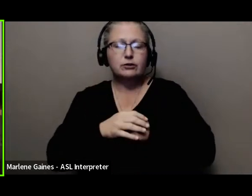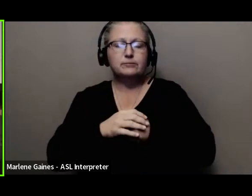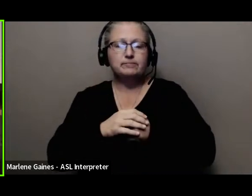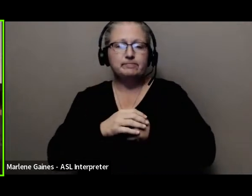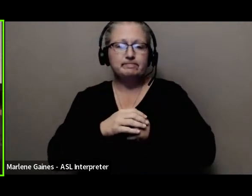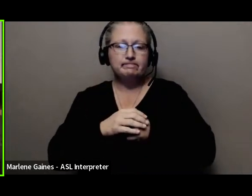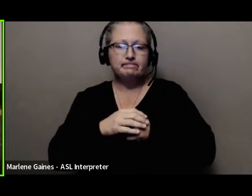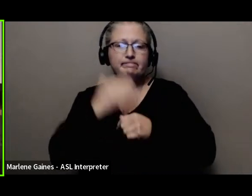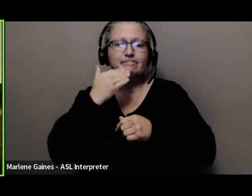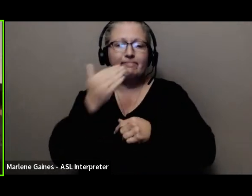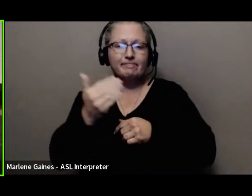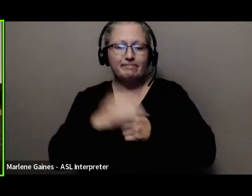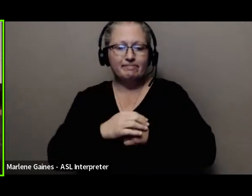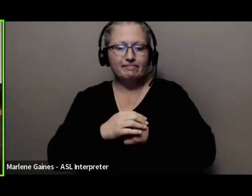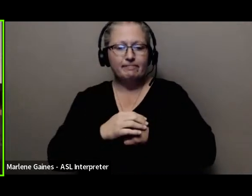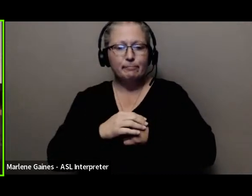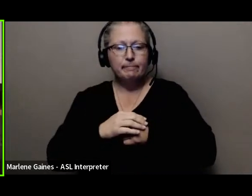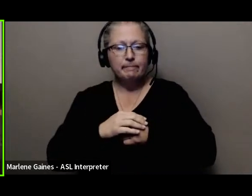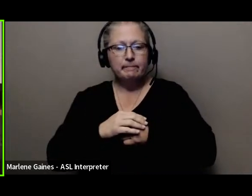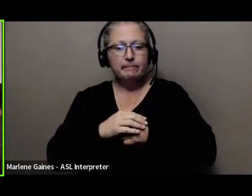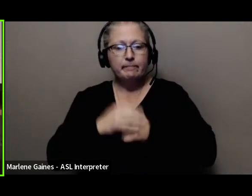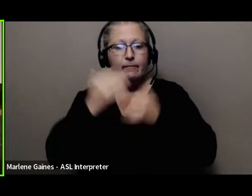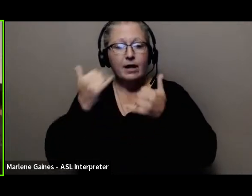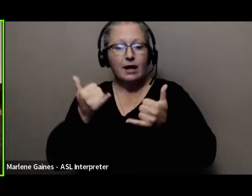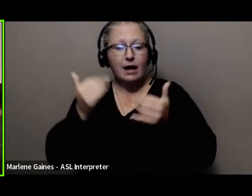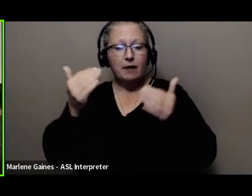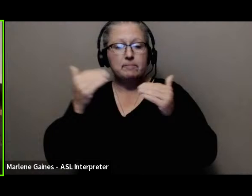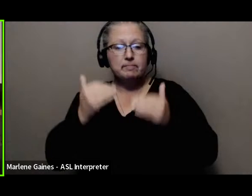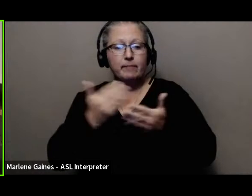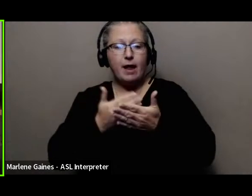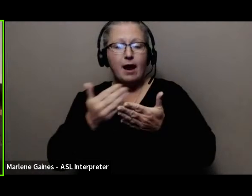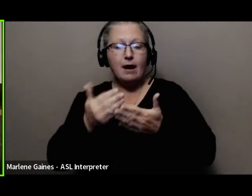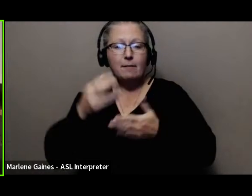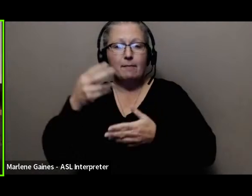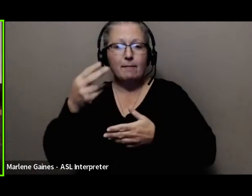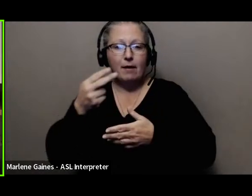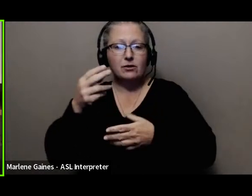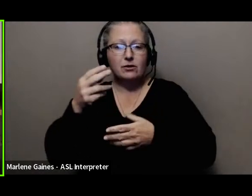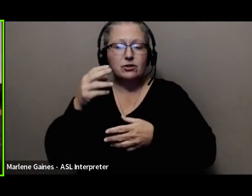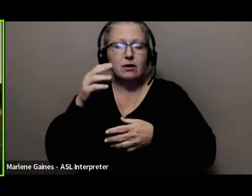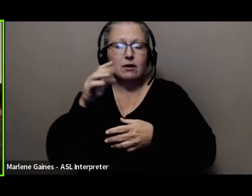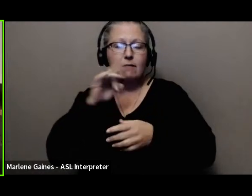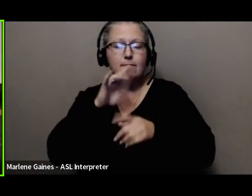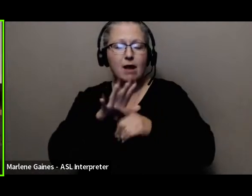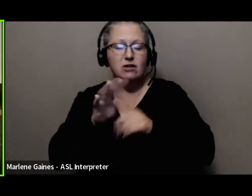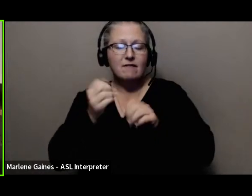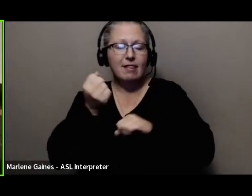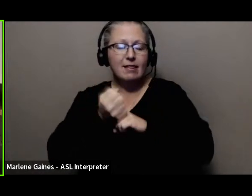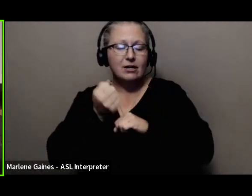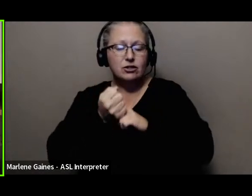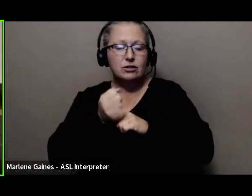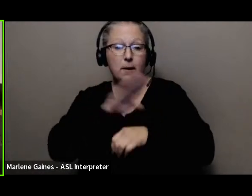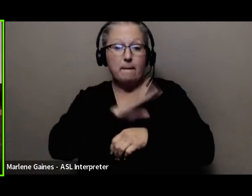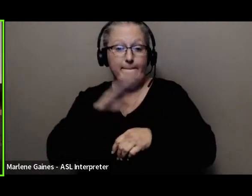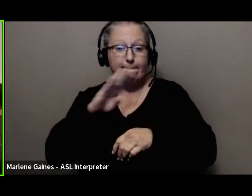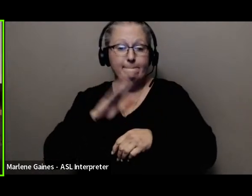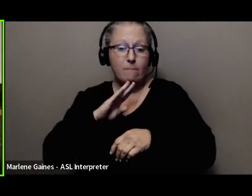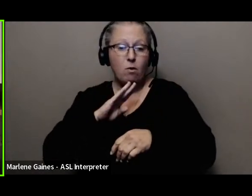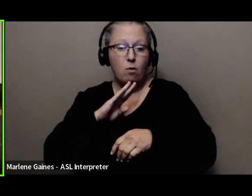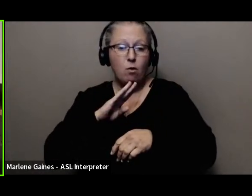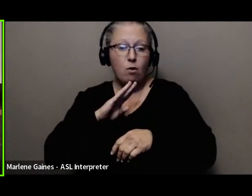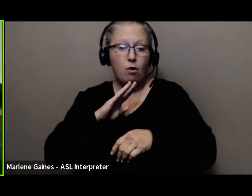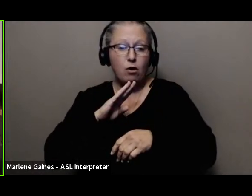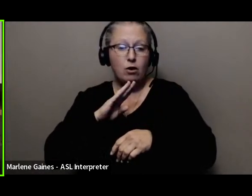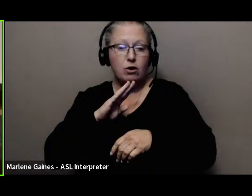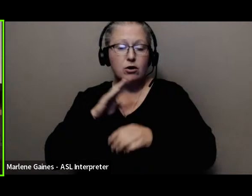interpreters. Thank you. We will now move on to item H, the Pledge of Allegiance. Will our student